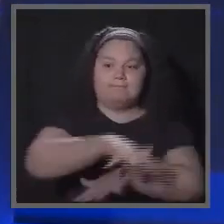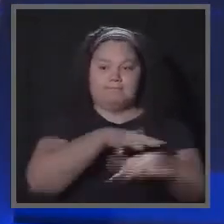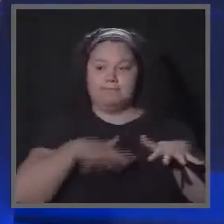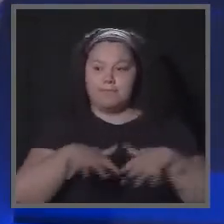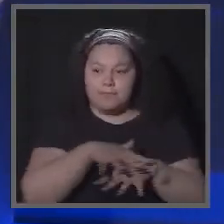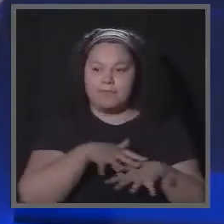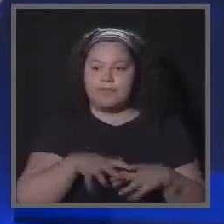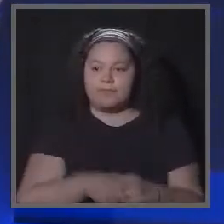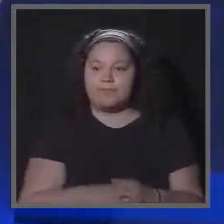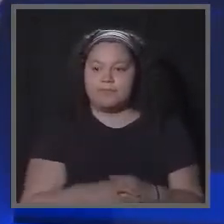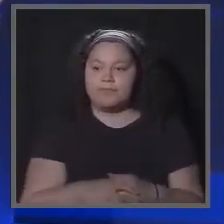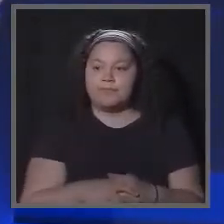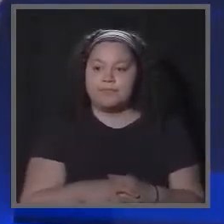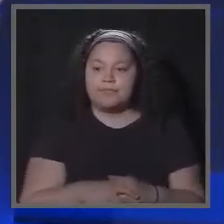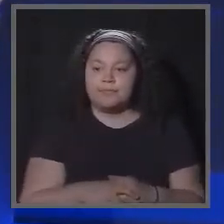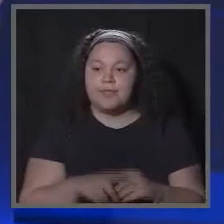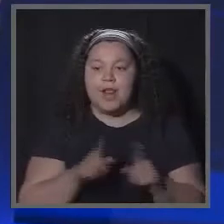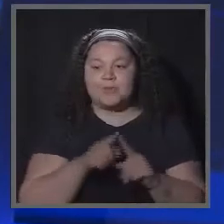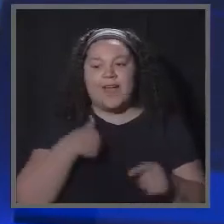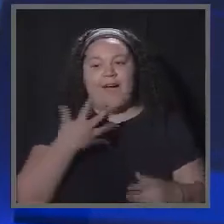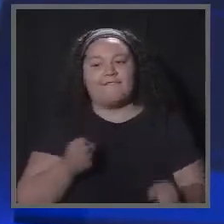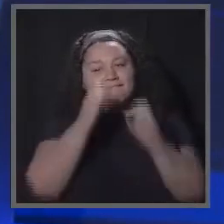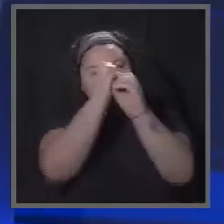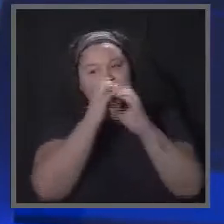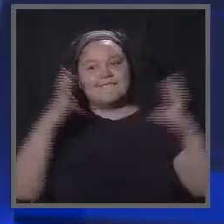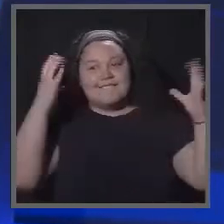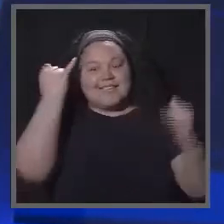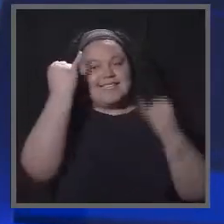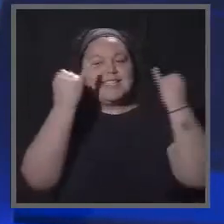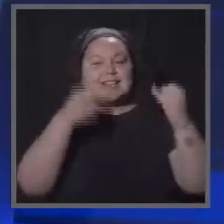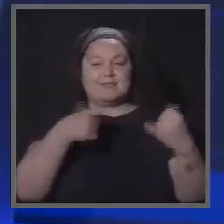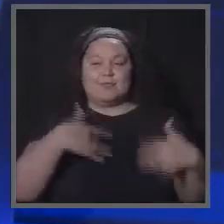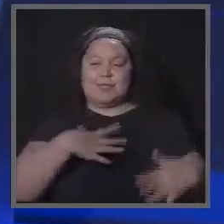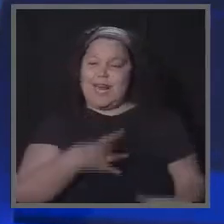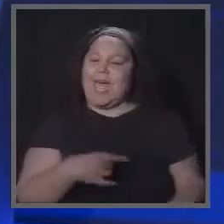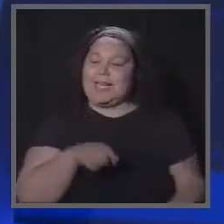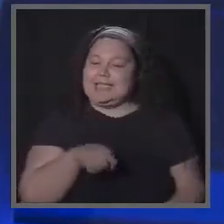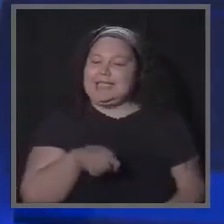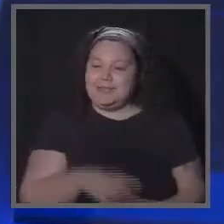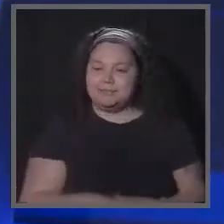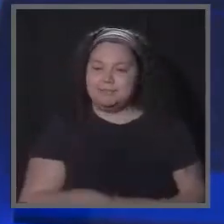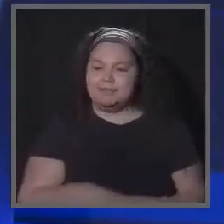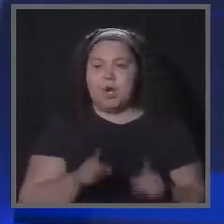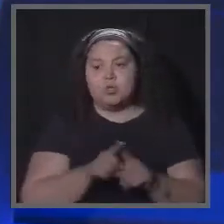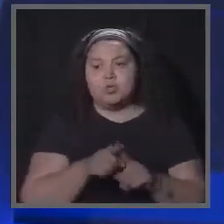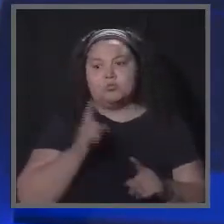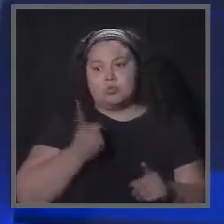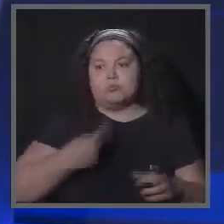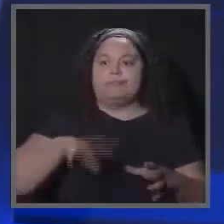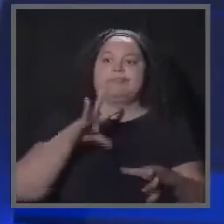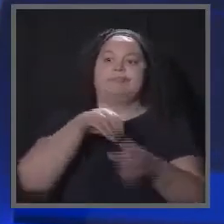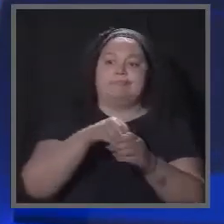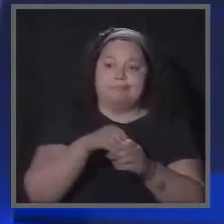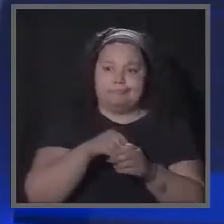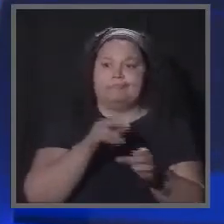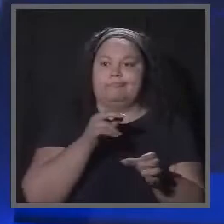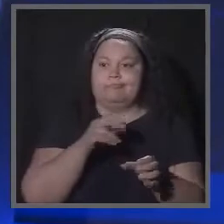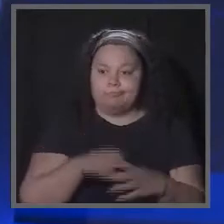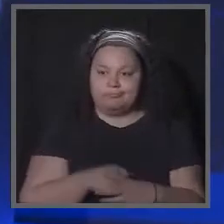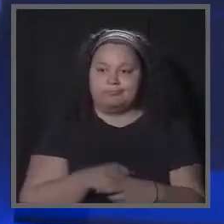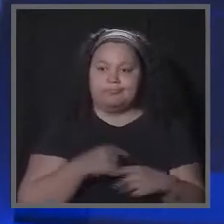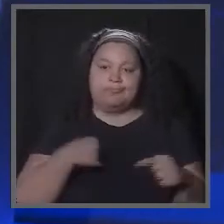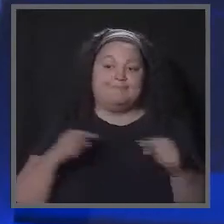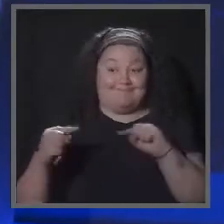of social and cultural impact, something I usually underline. Regarding participation, we would have a lot to say, but this is